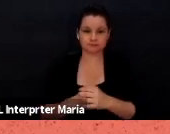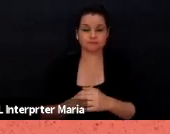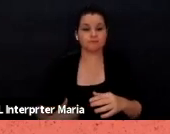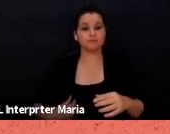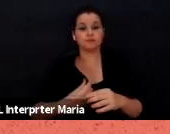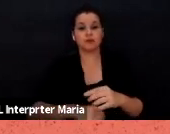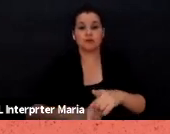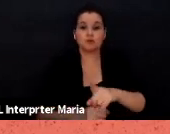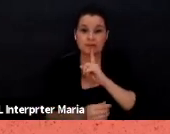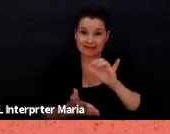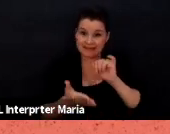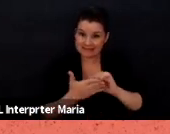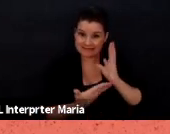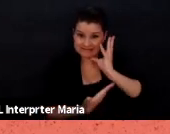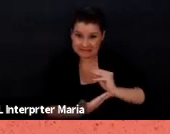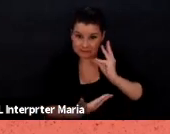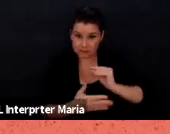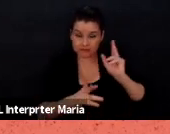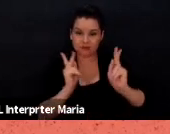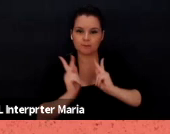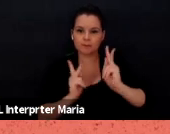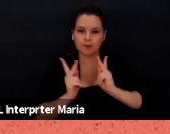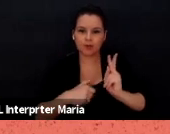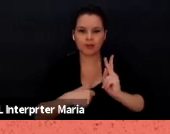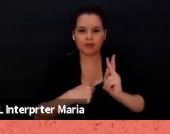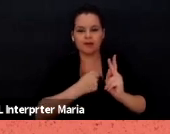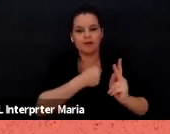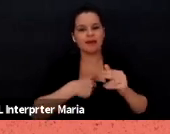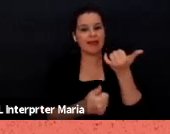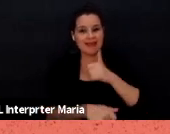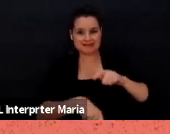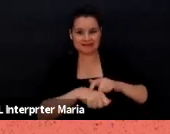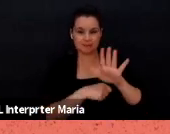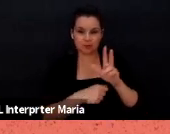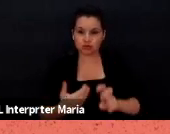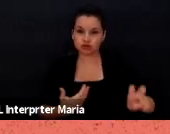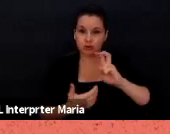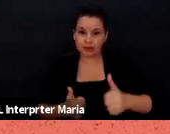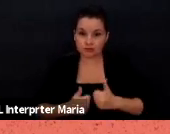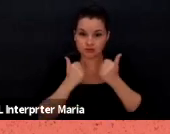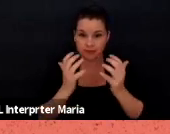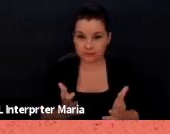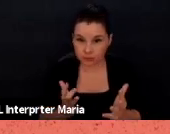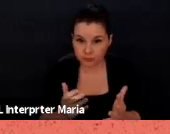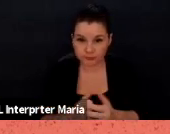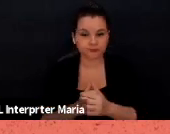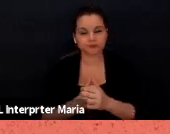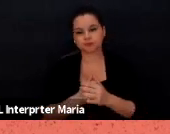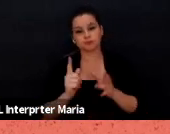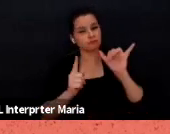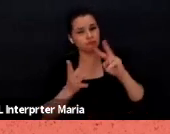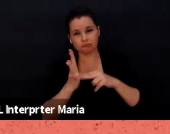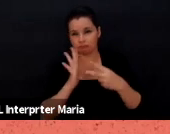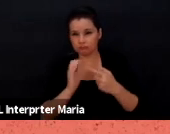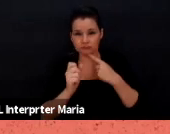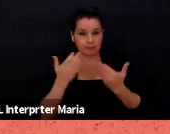the experiences of people at any point along in their journey of survivorship. And that can mean that they